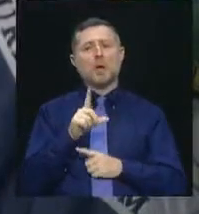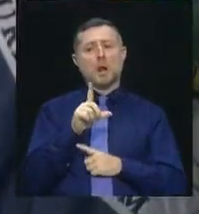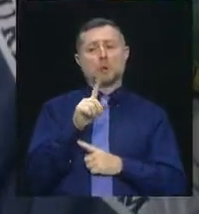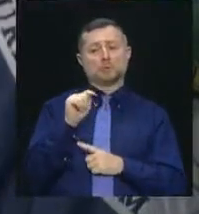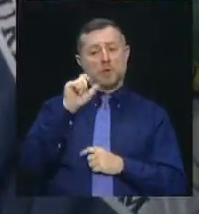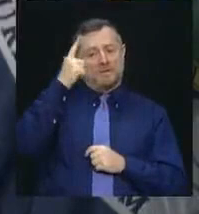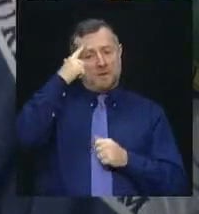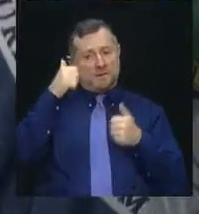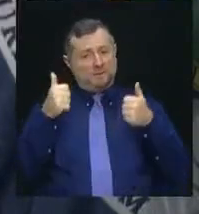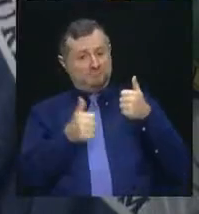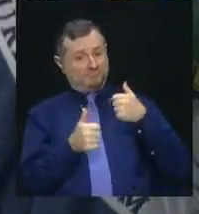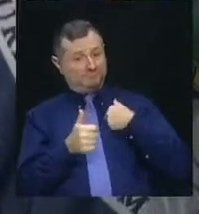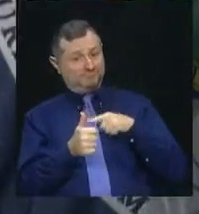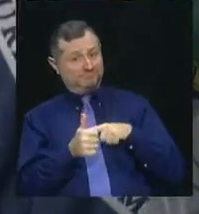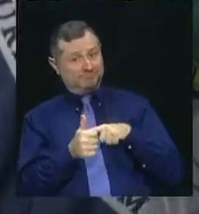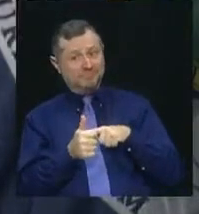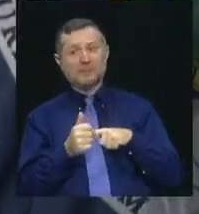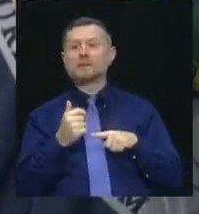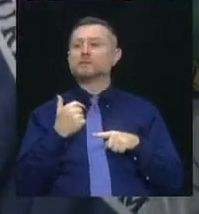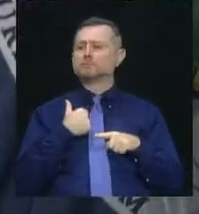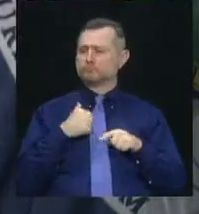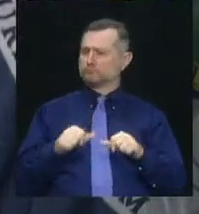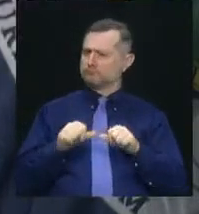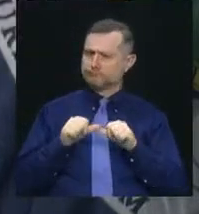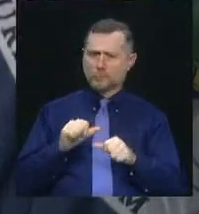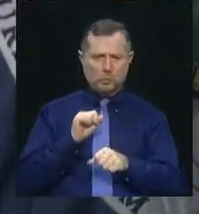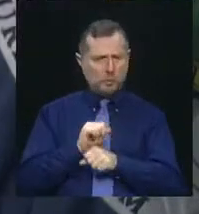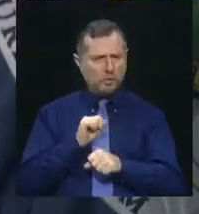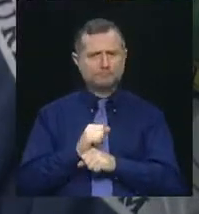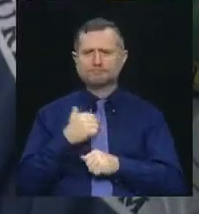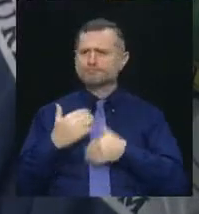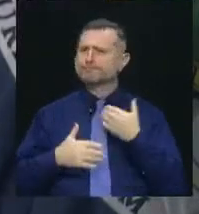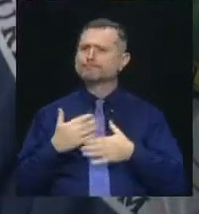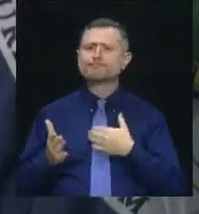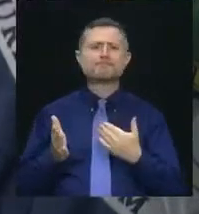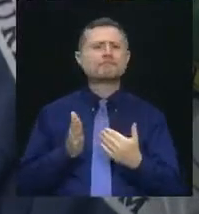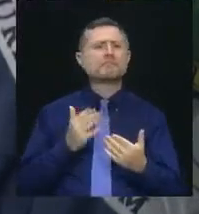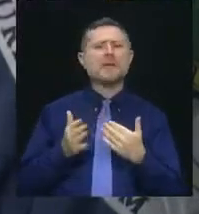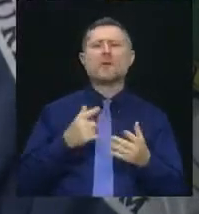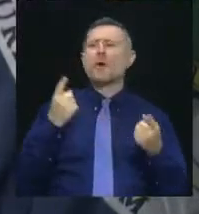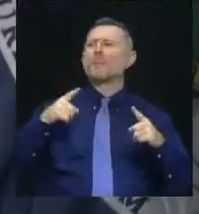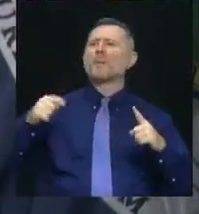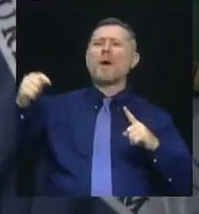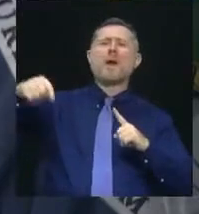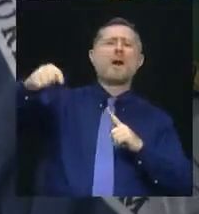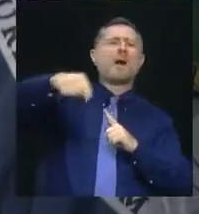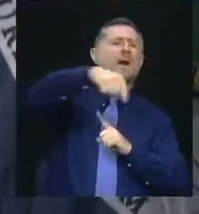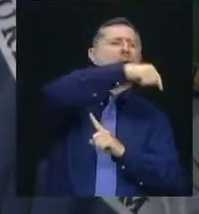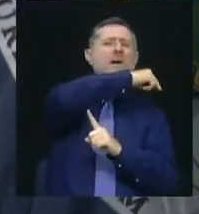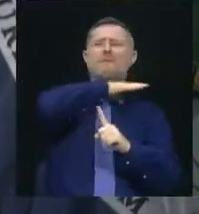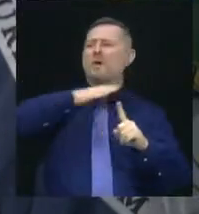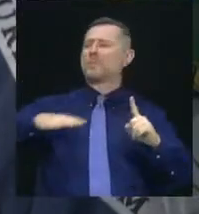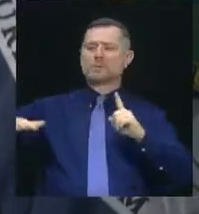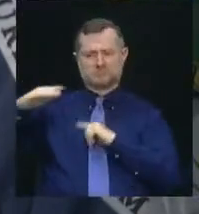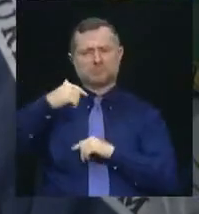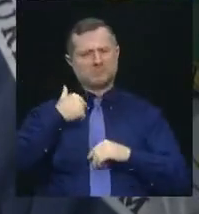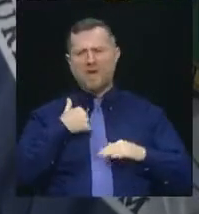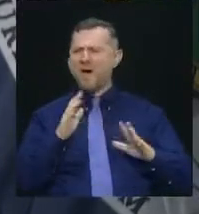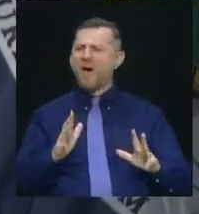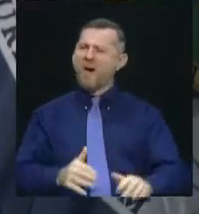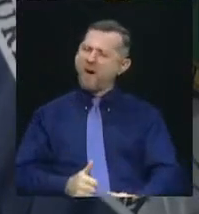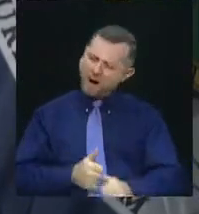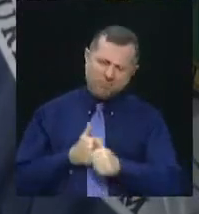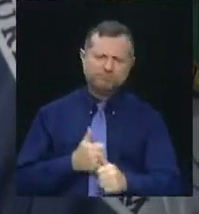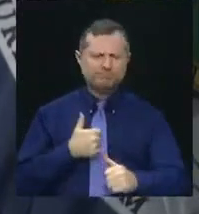continued the work regardless of what's going on around them. And I'm proud that I've been able to maintain the same schedule to meet with elected leaders.